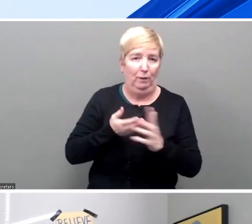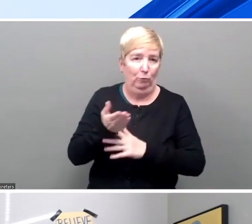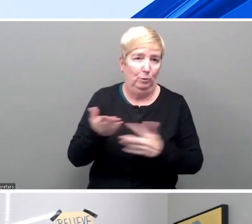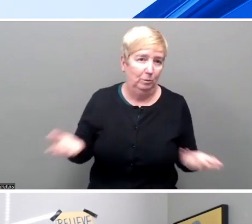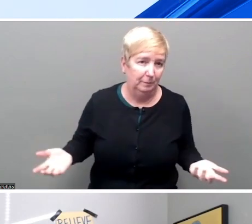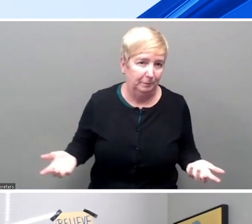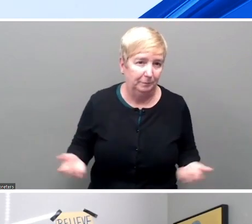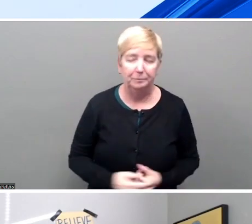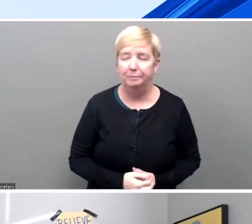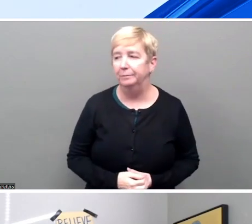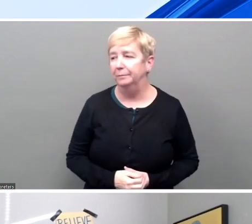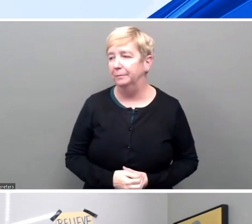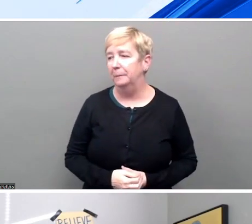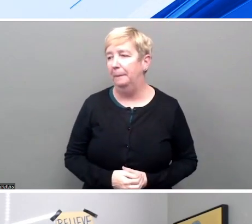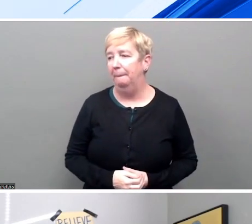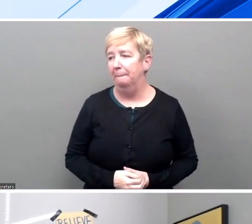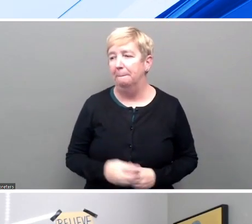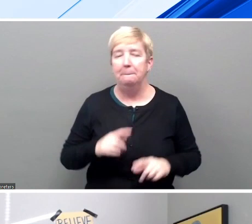again,